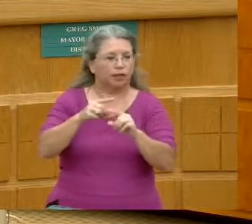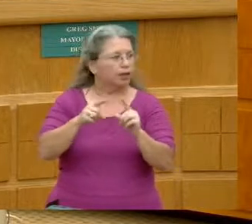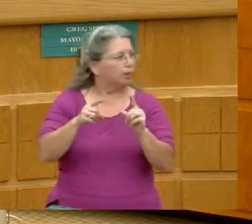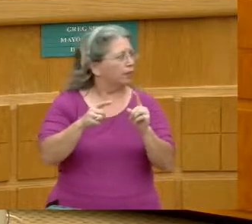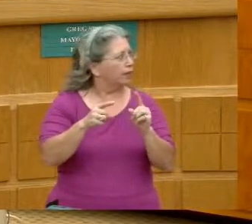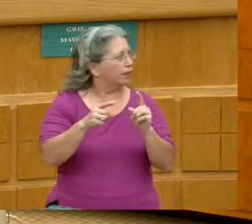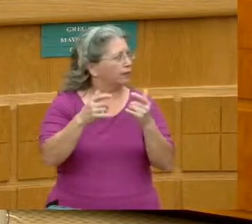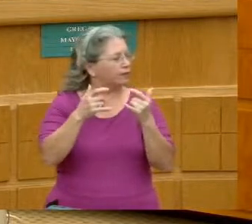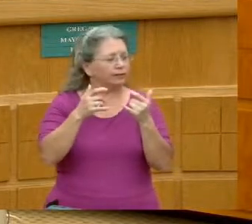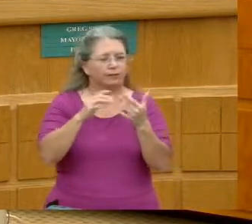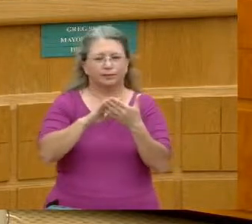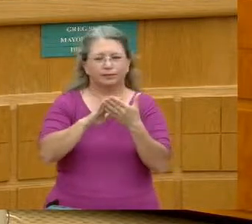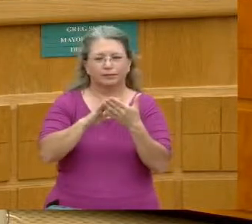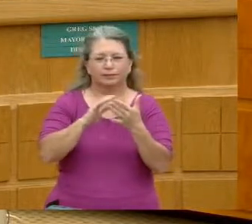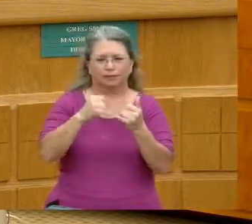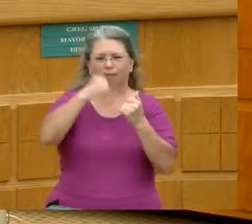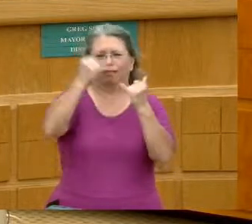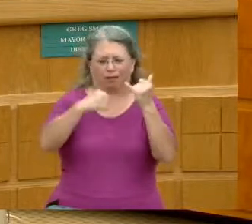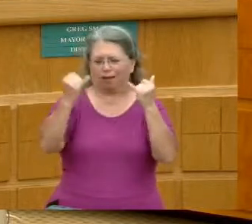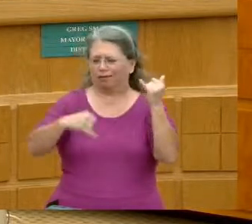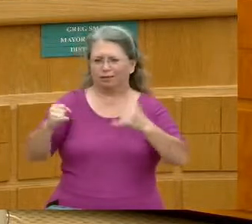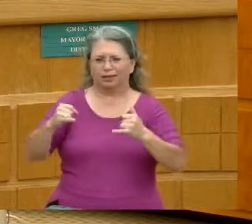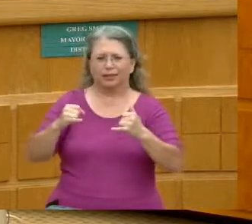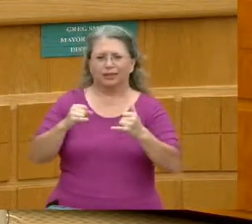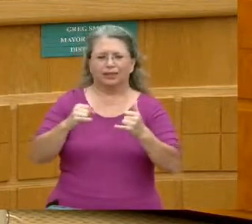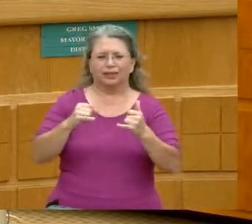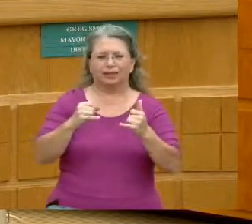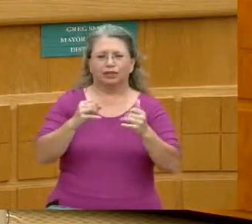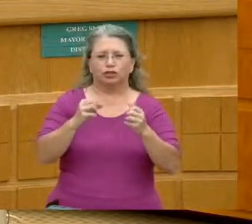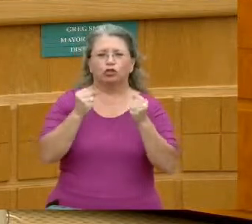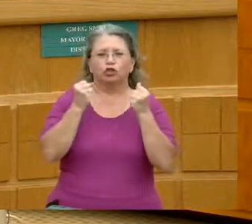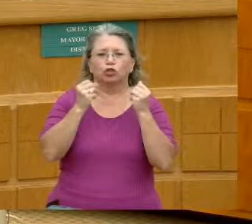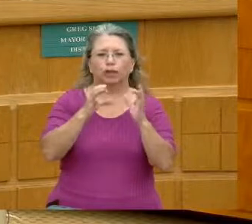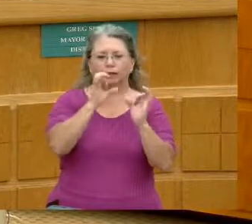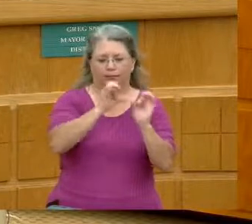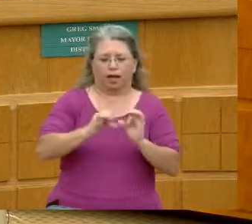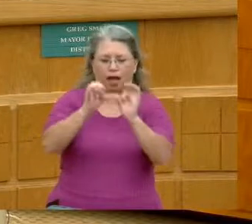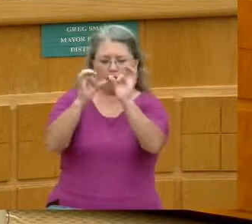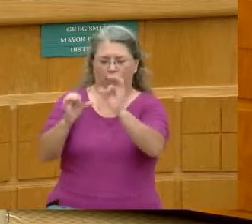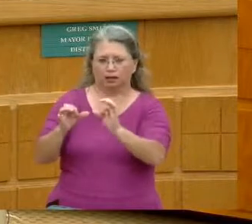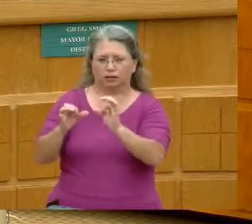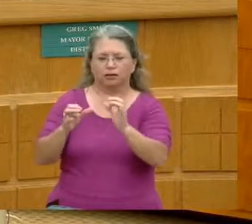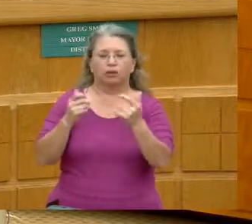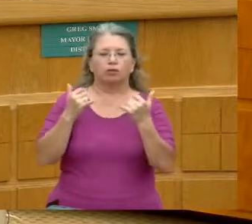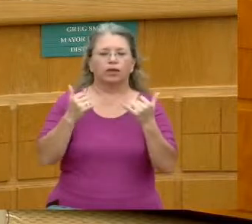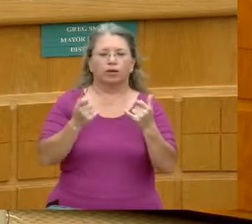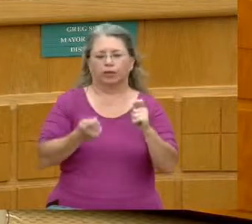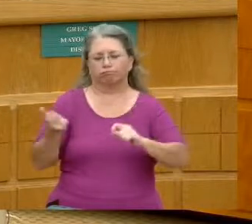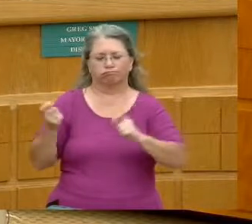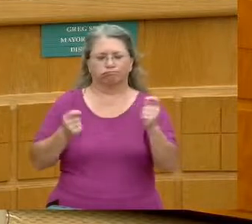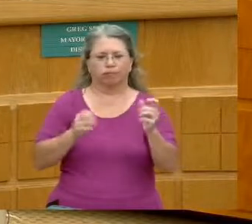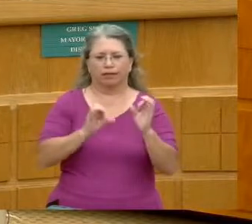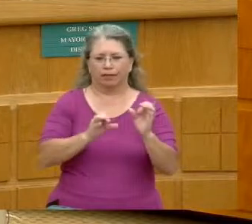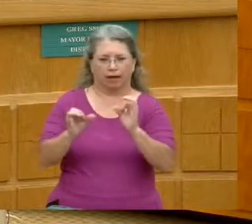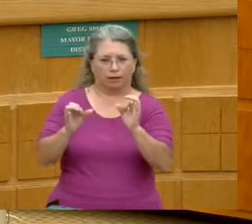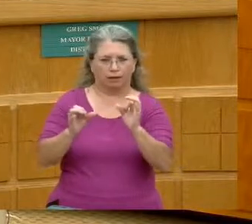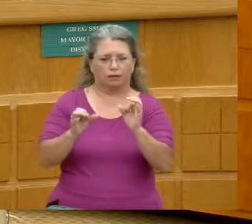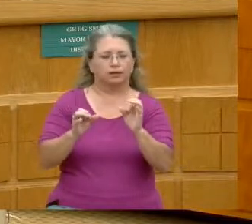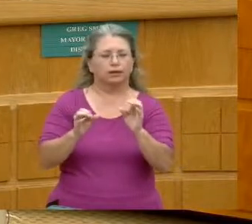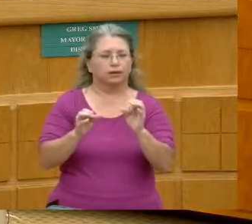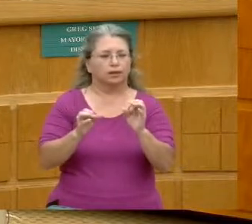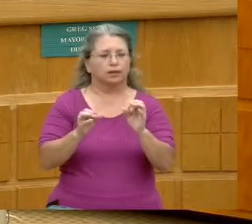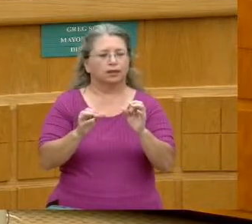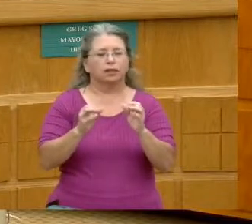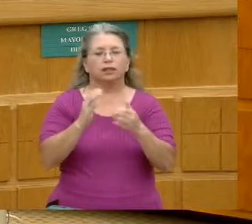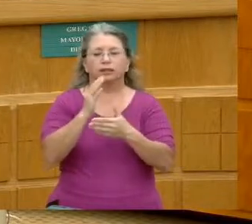So we subtracted the data points off of here, and we're just showing the smoother lines. The actual data points can go higher than